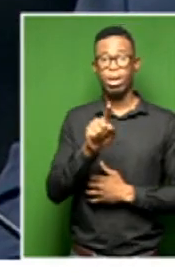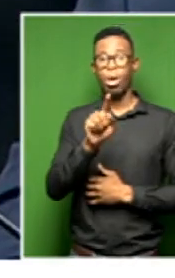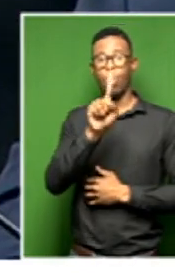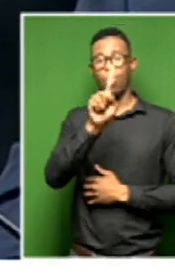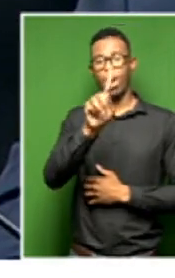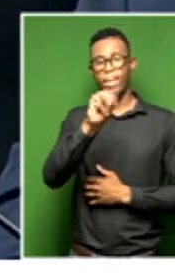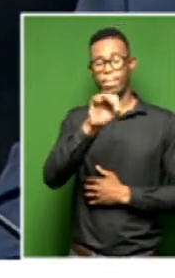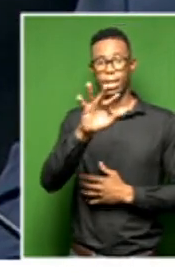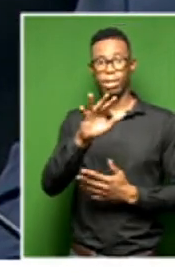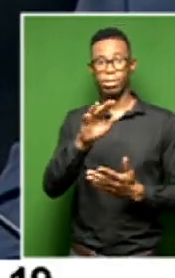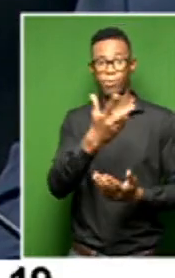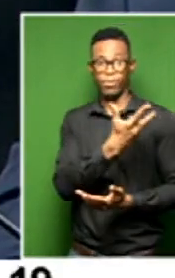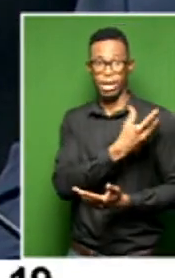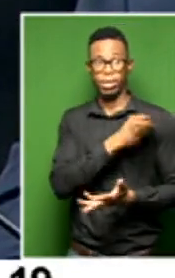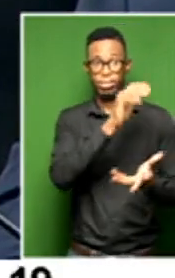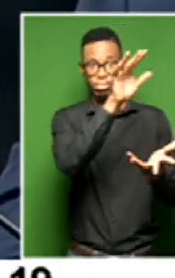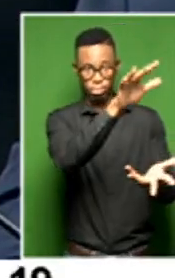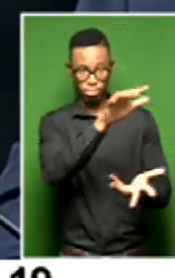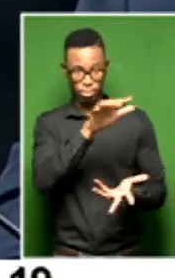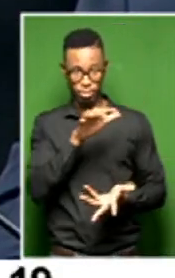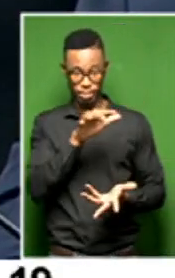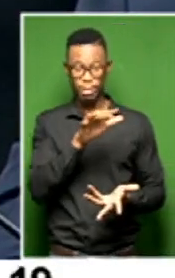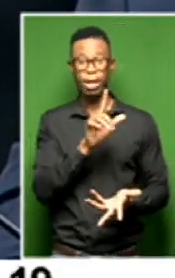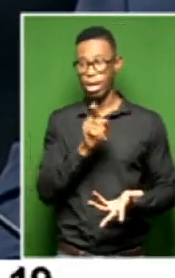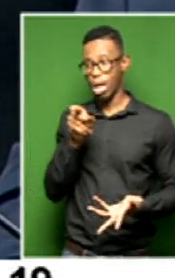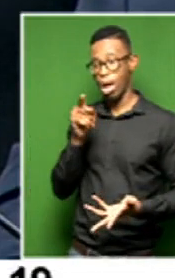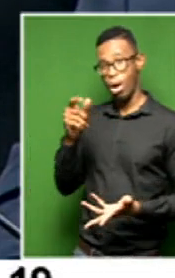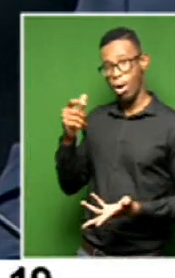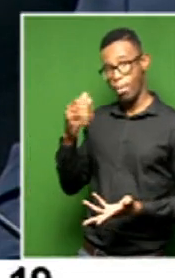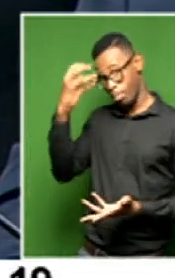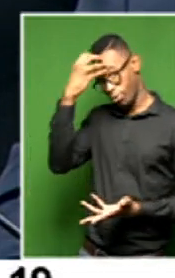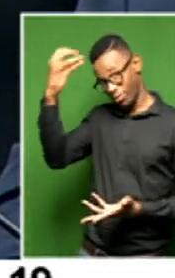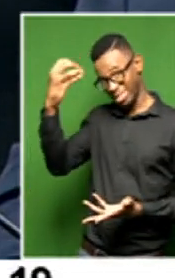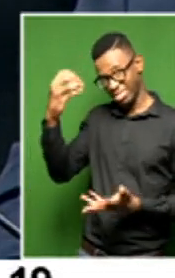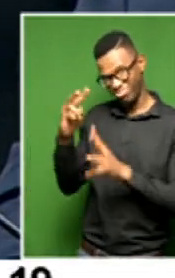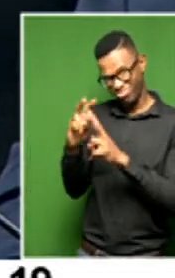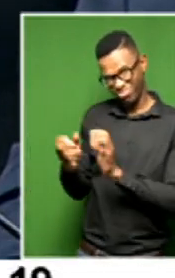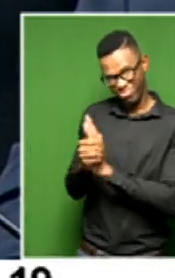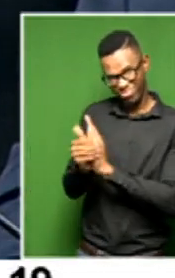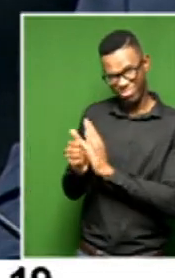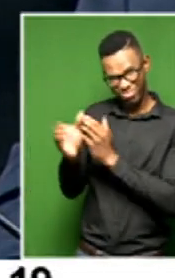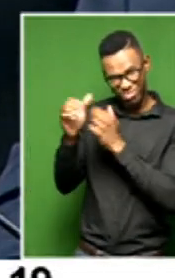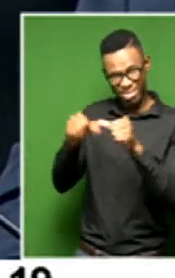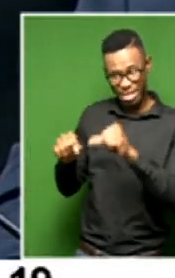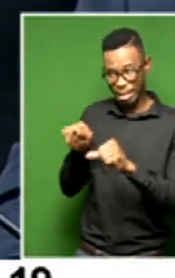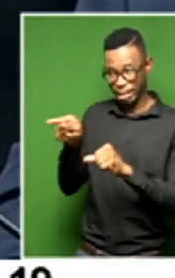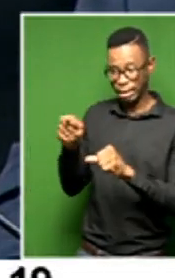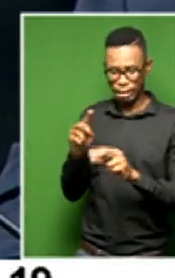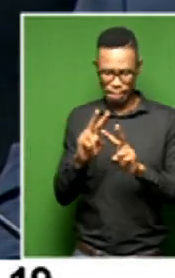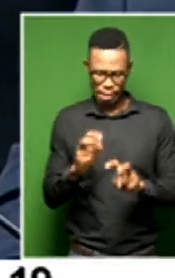Professor Glenda's colleagues that in their research they found that it was very low